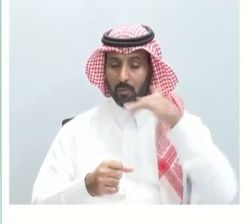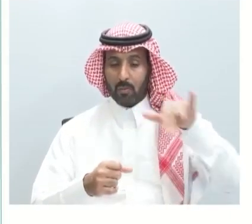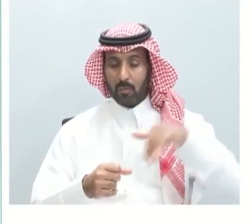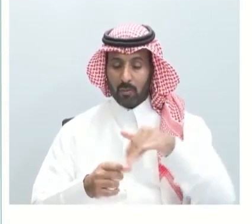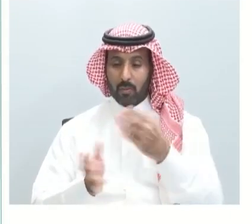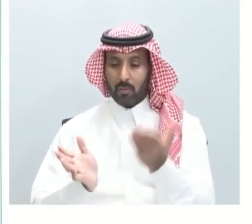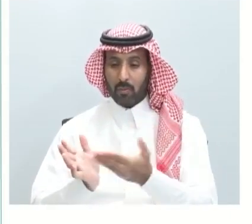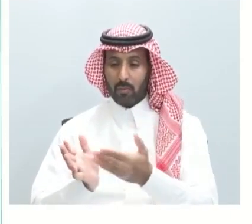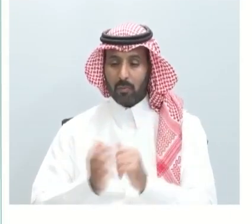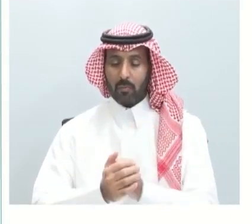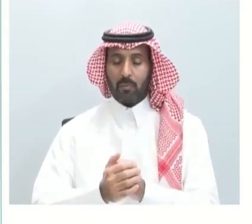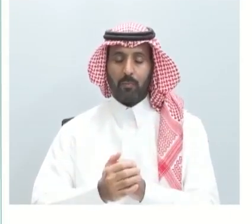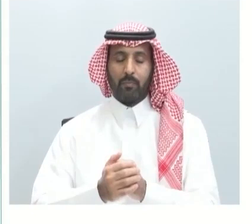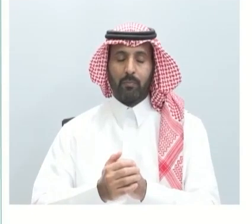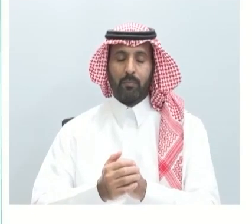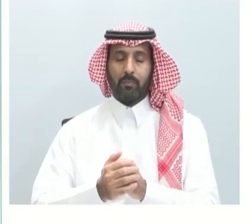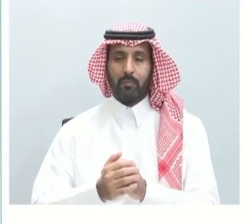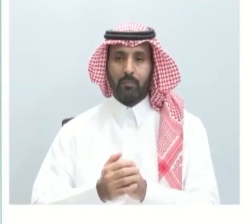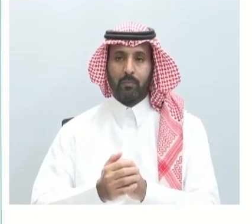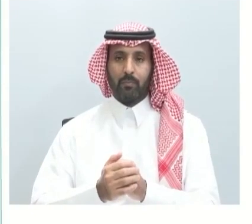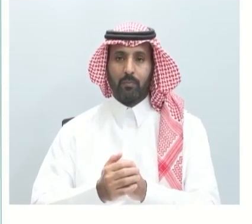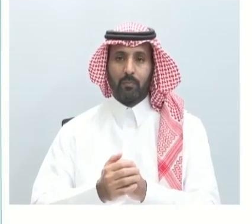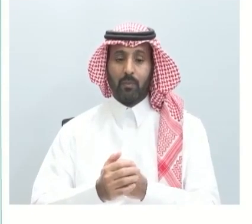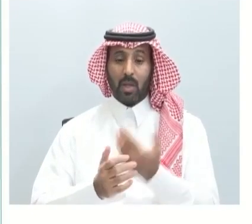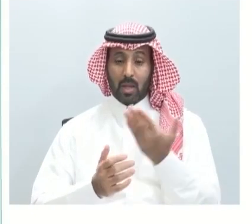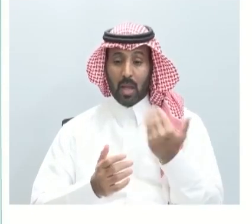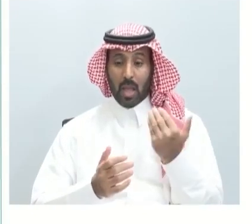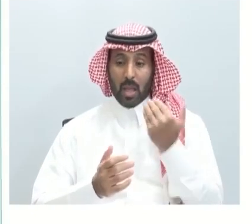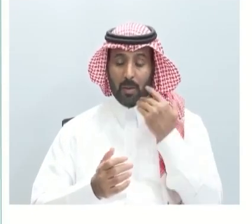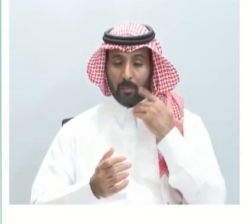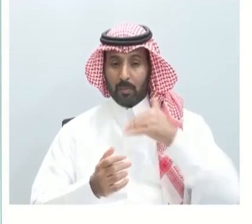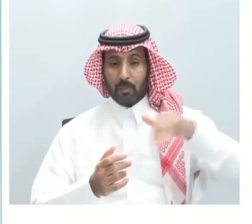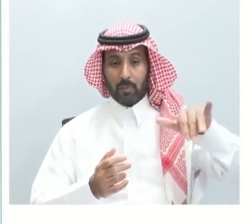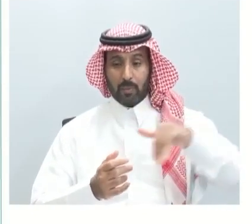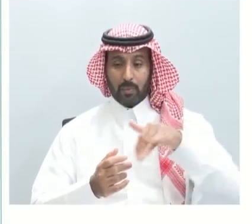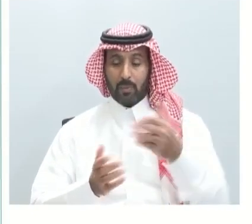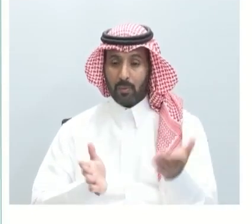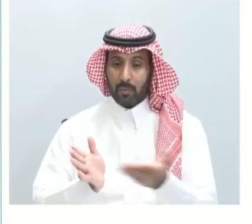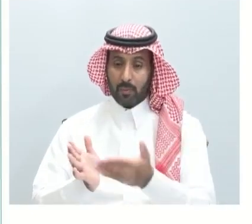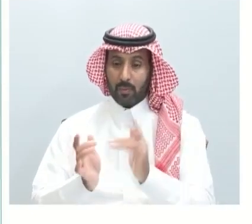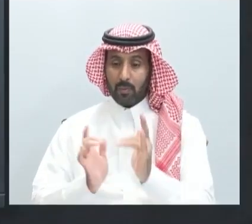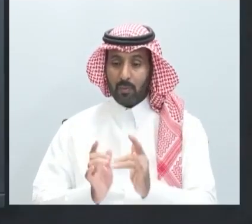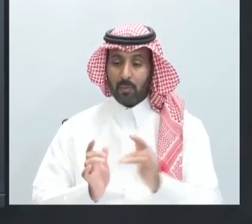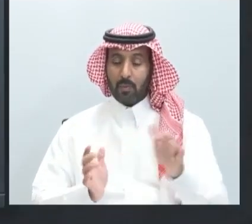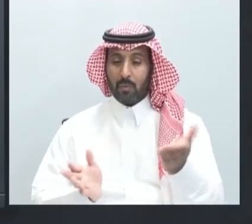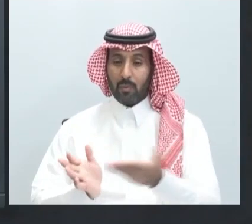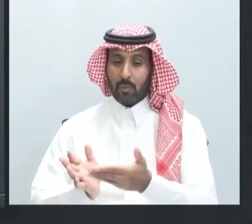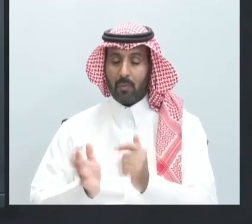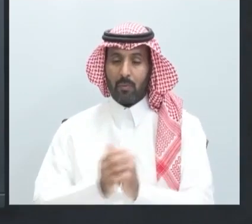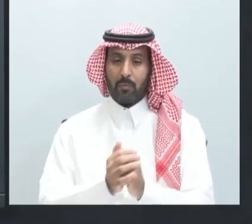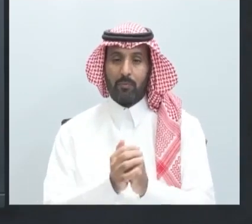Why can't we make a cake before the guests arrive? So we have guests who will be arriving soon, and